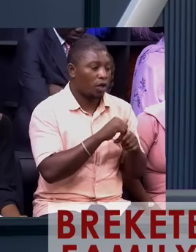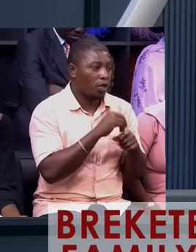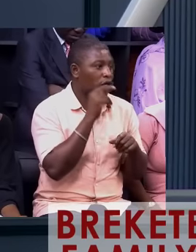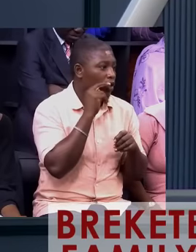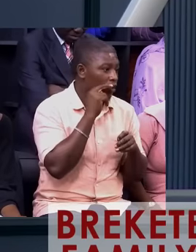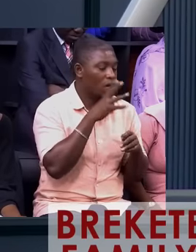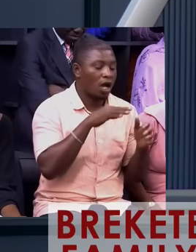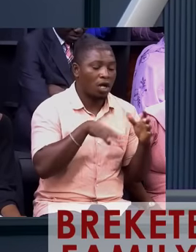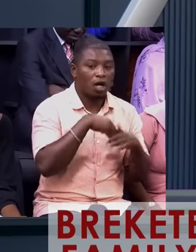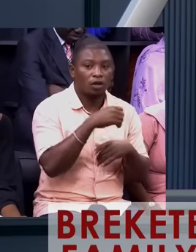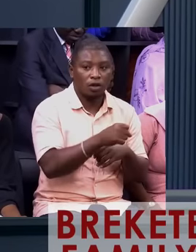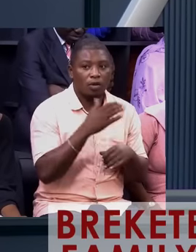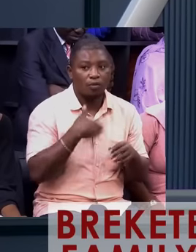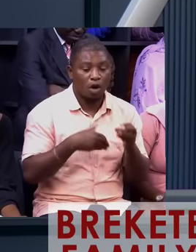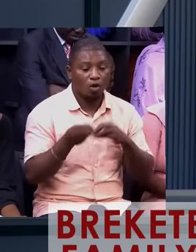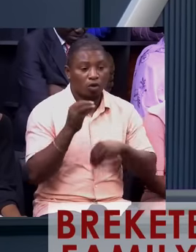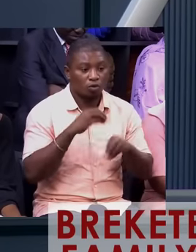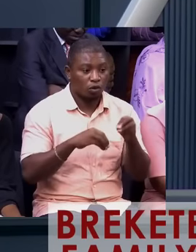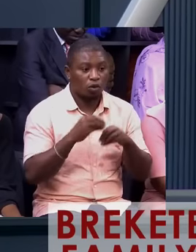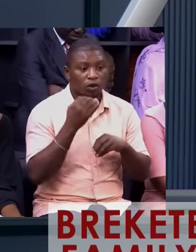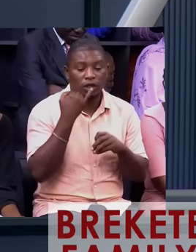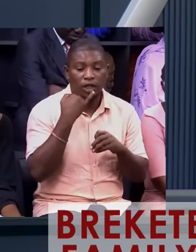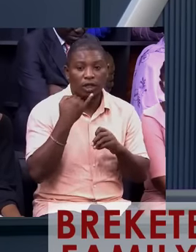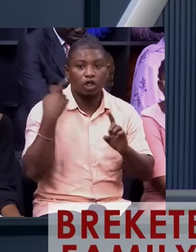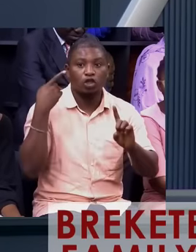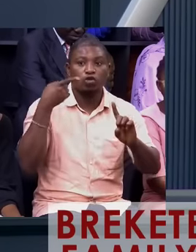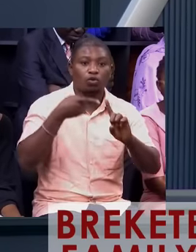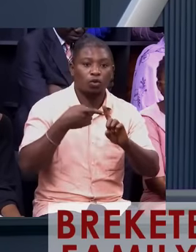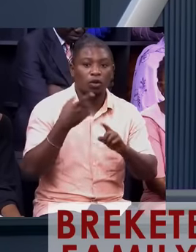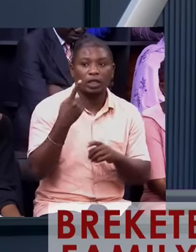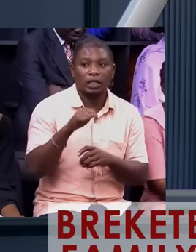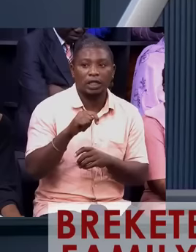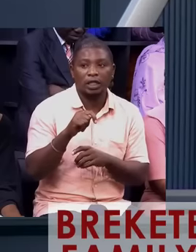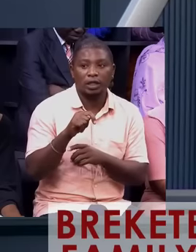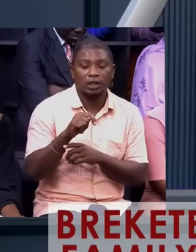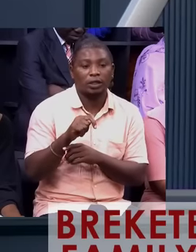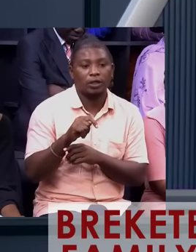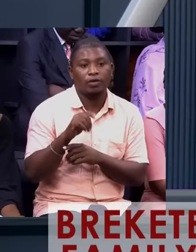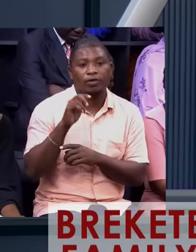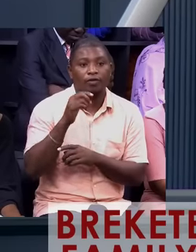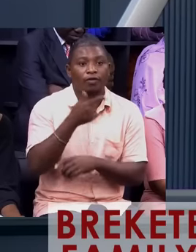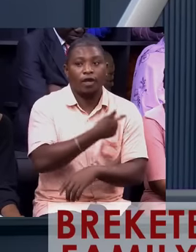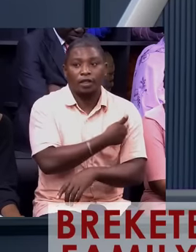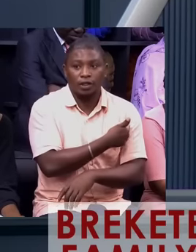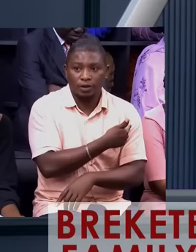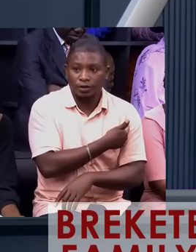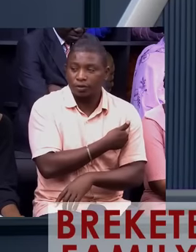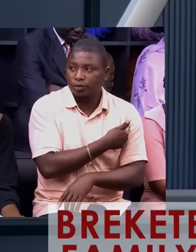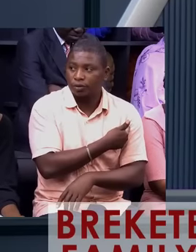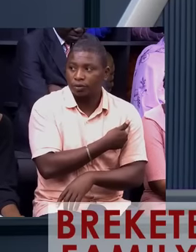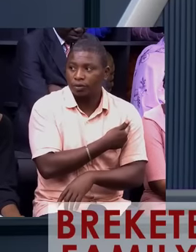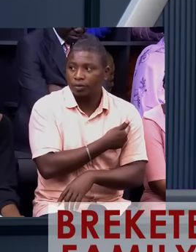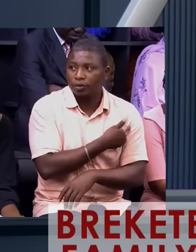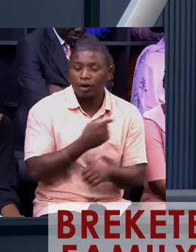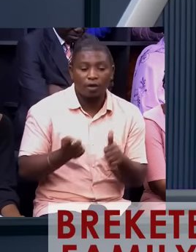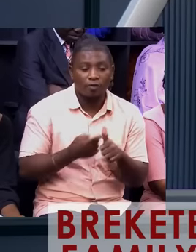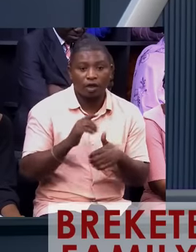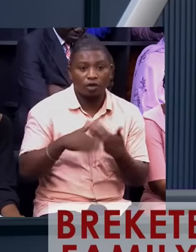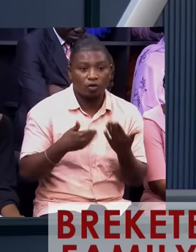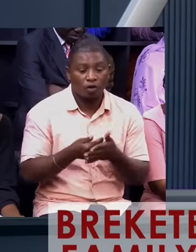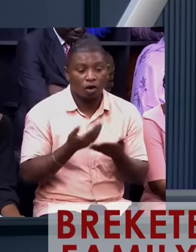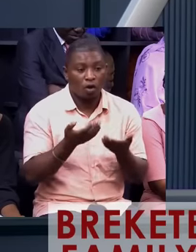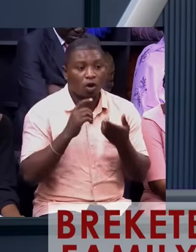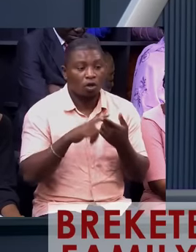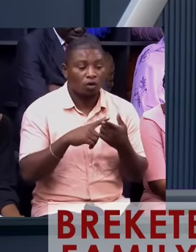diaspora and my contribution is towards the phv vine one first of all I want